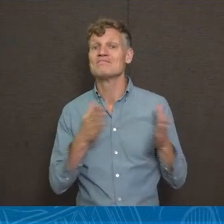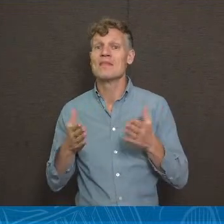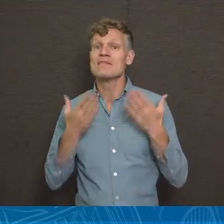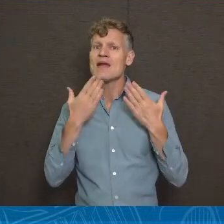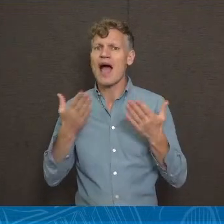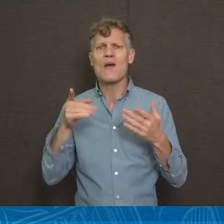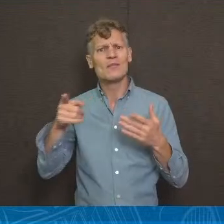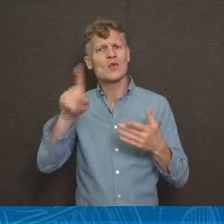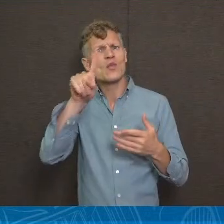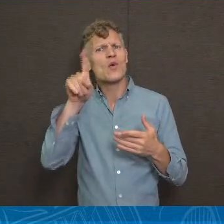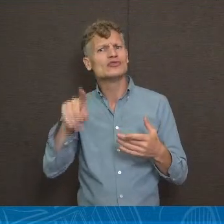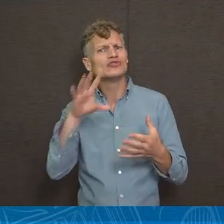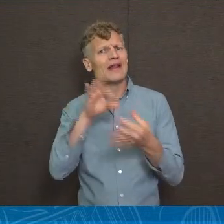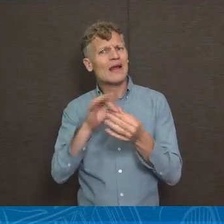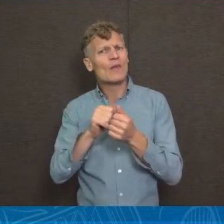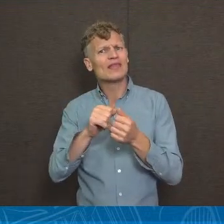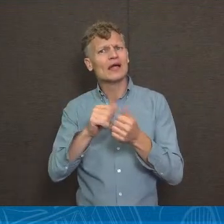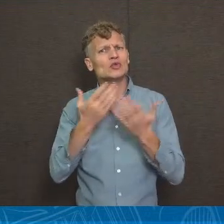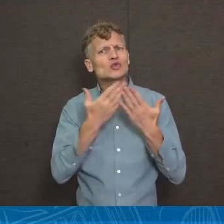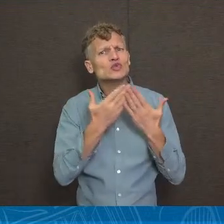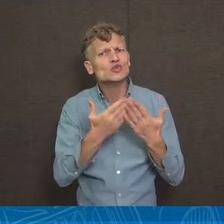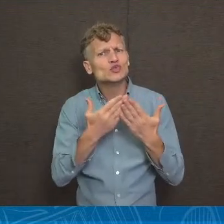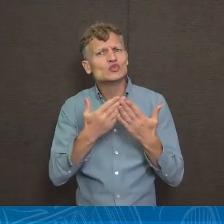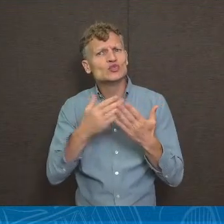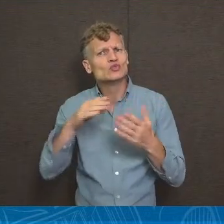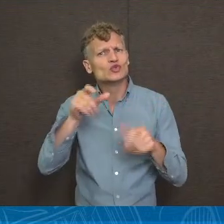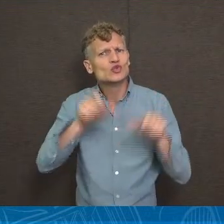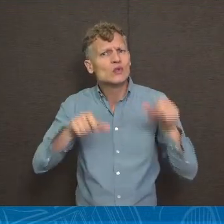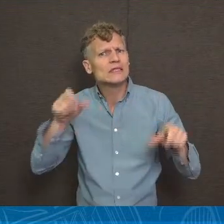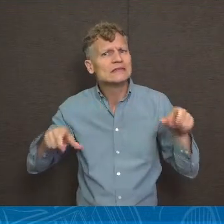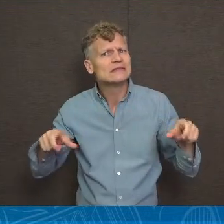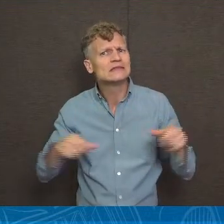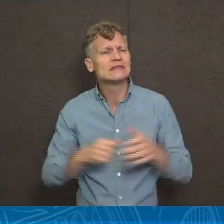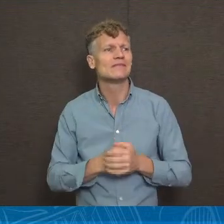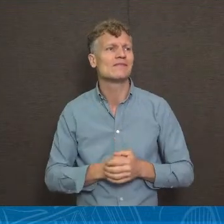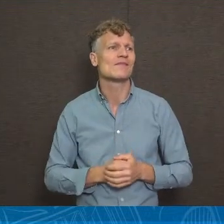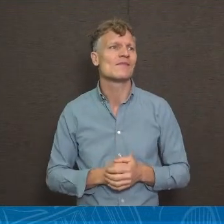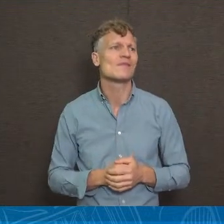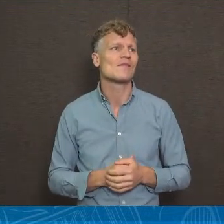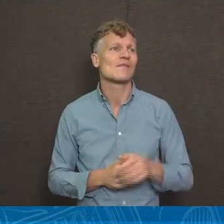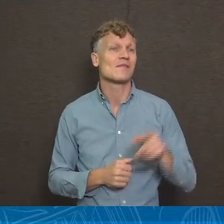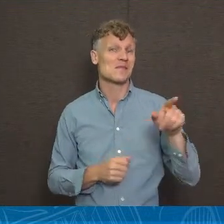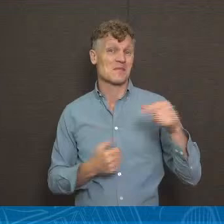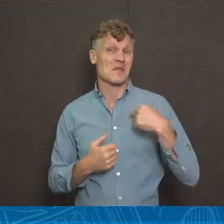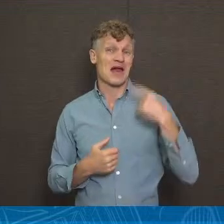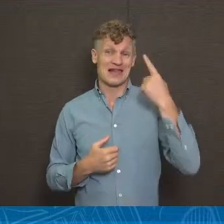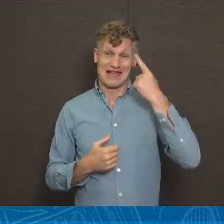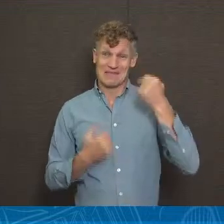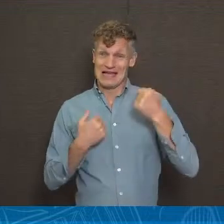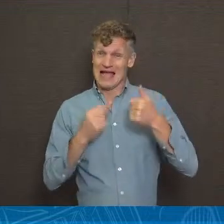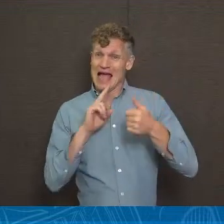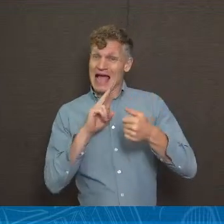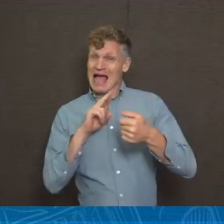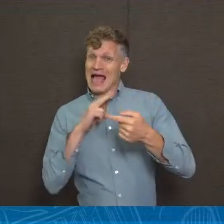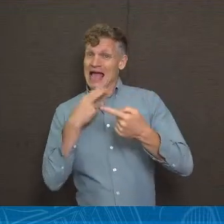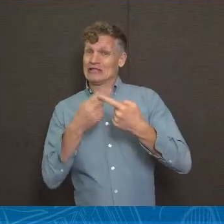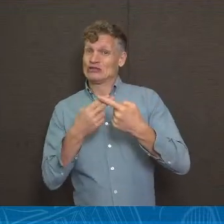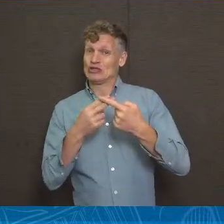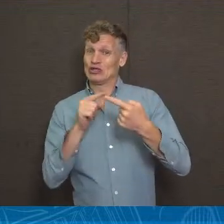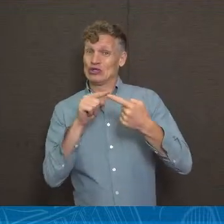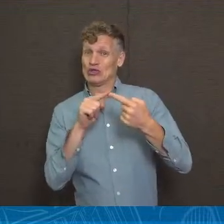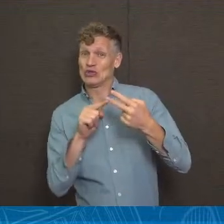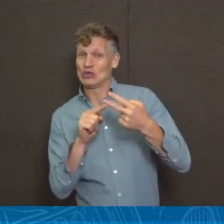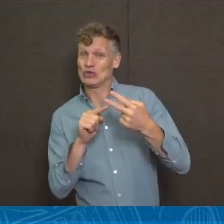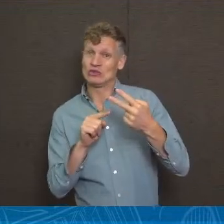communities, reflections. I'll probably reflect on a couple. So with regards to